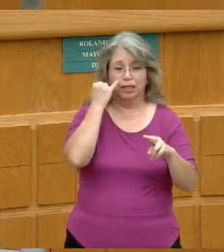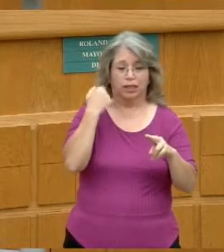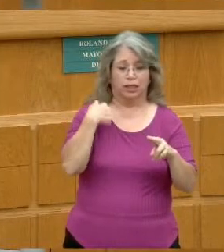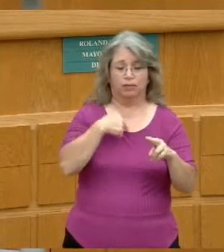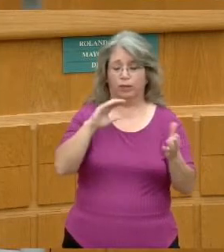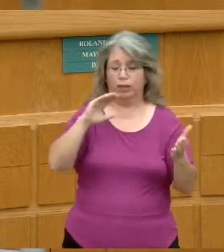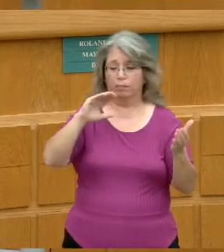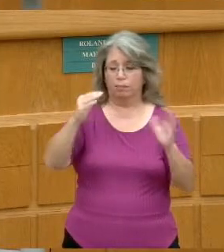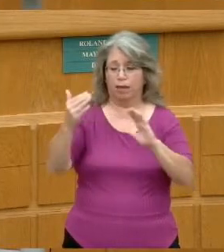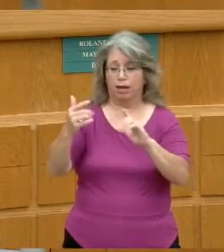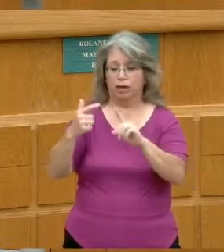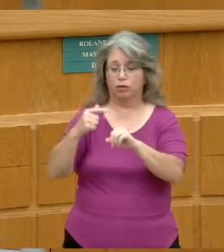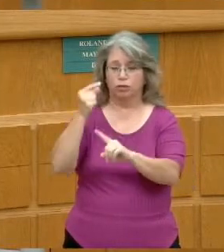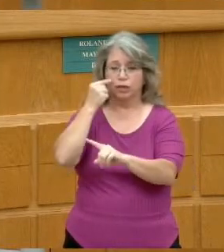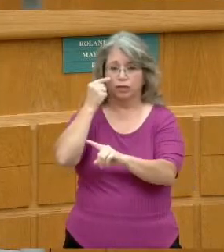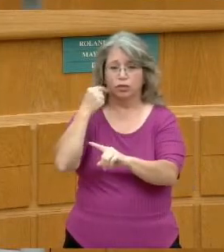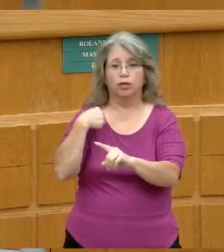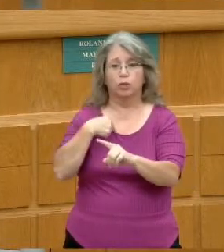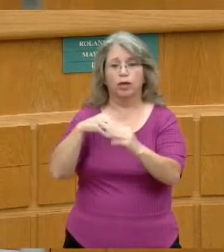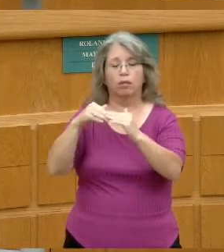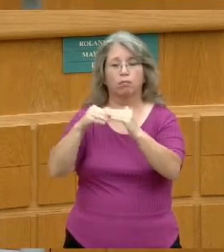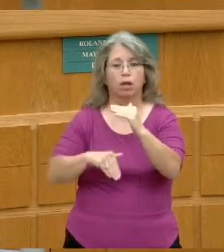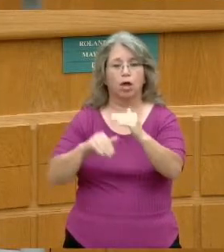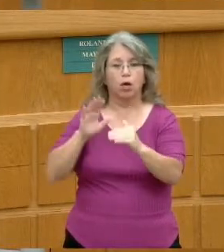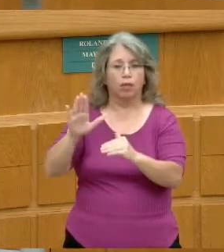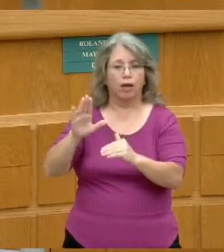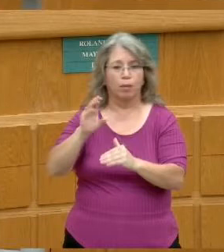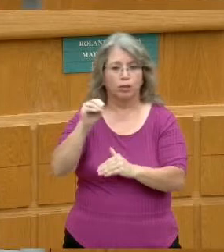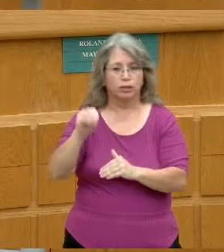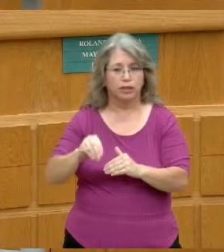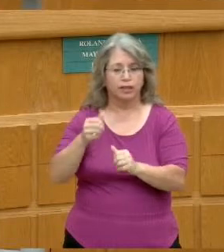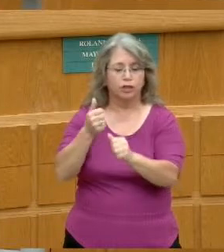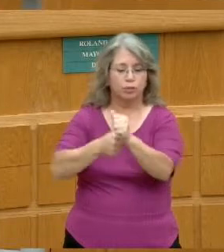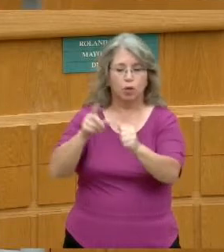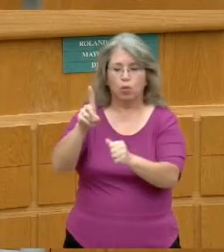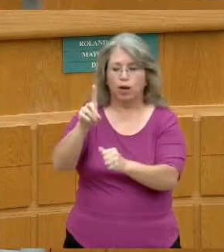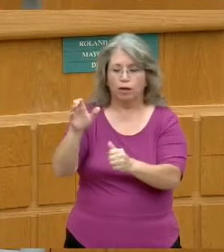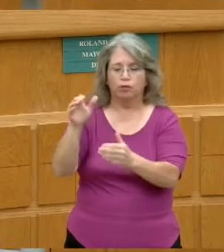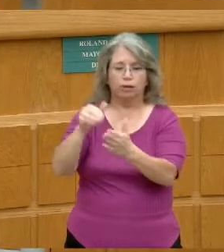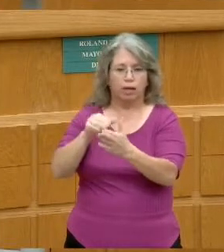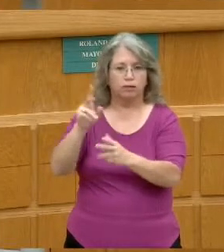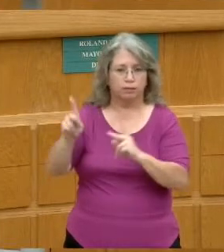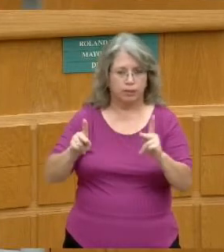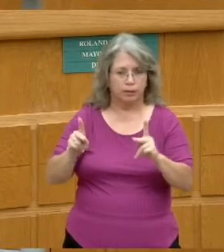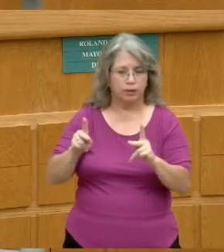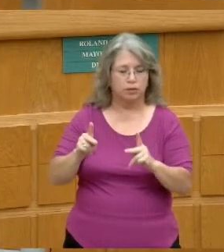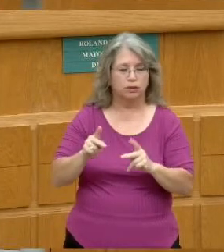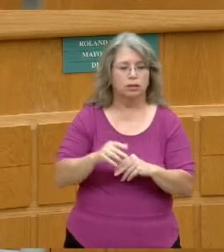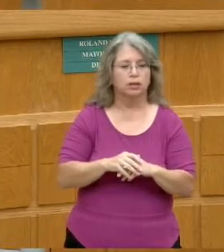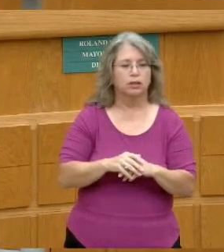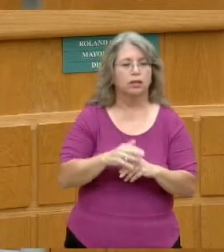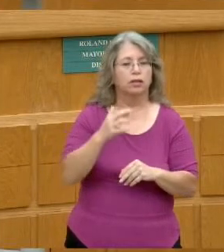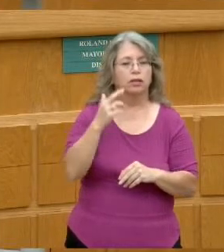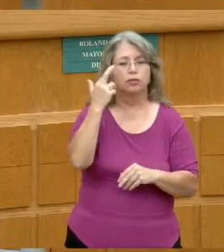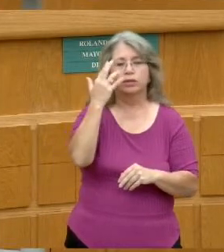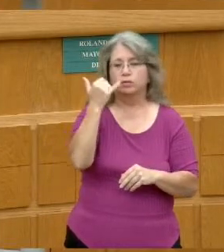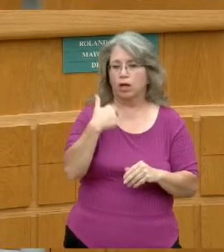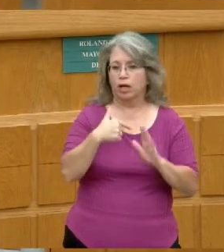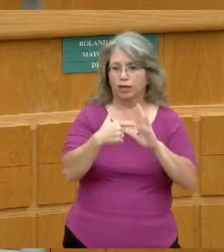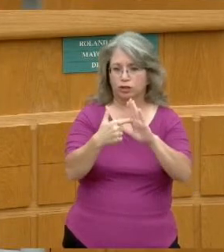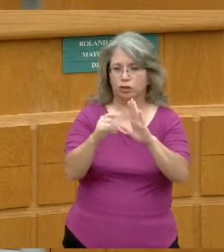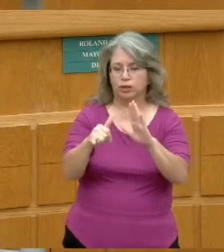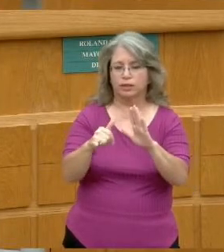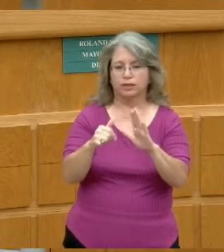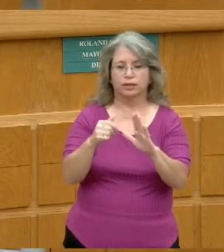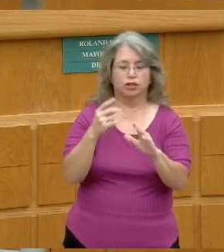below that level in San Antonio. But again, the reason why I'm showing this is to emphasize or to give us this view of this place